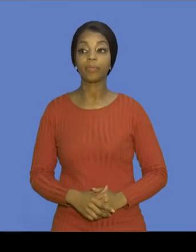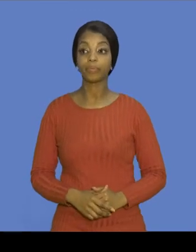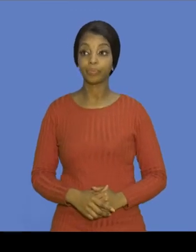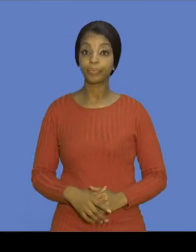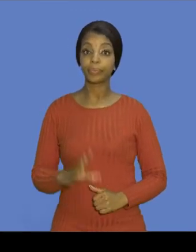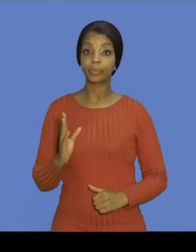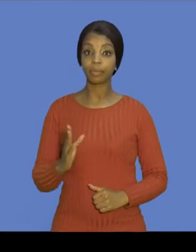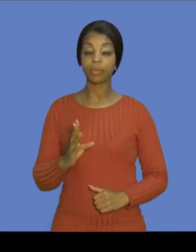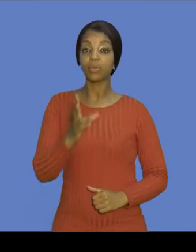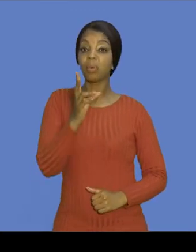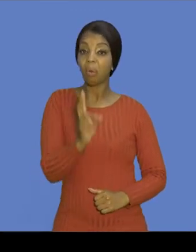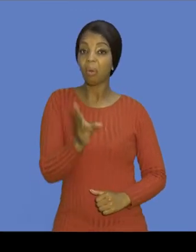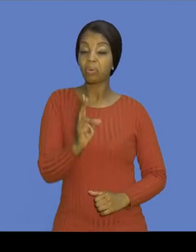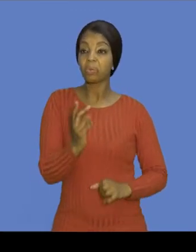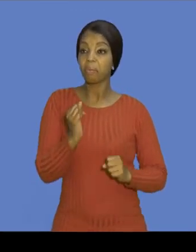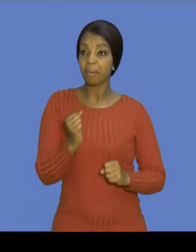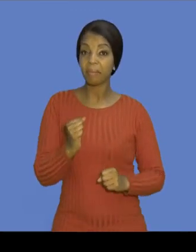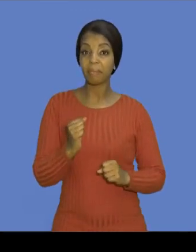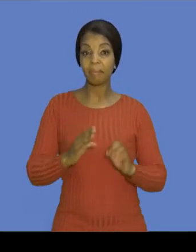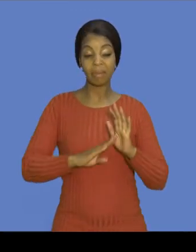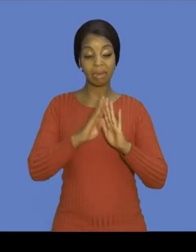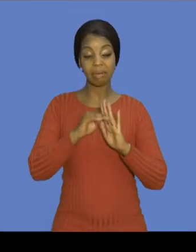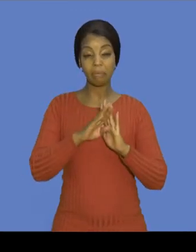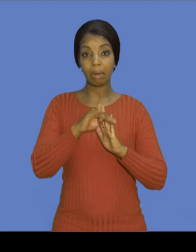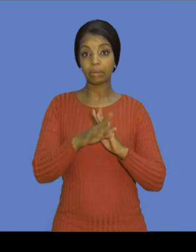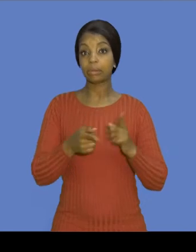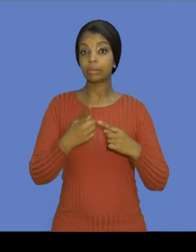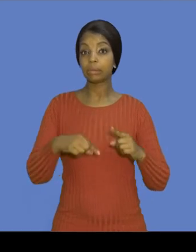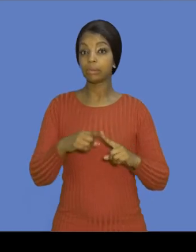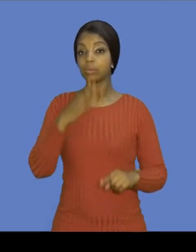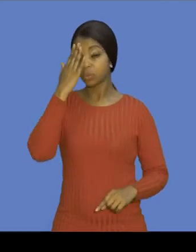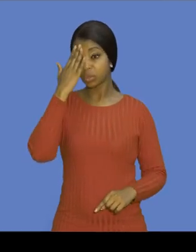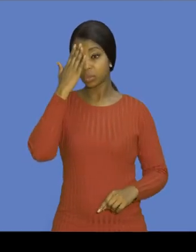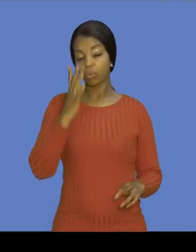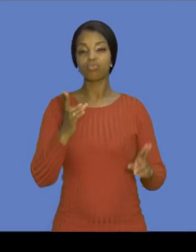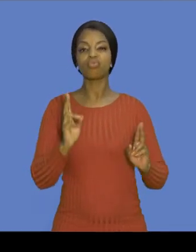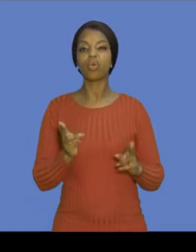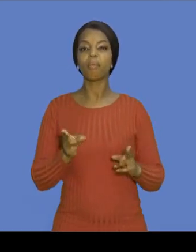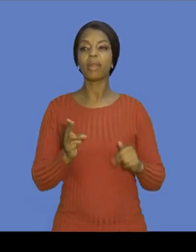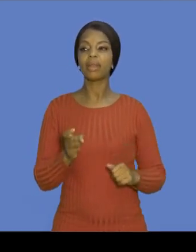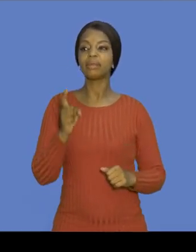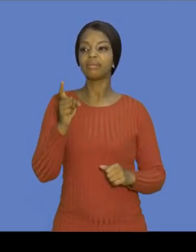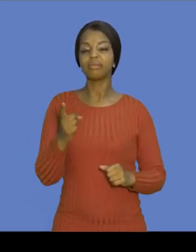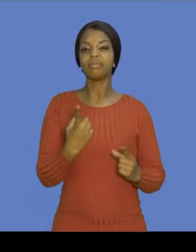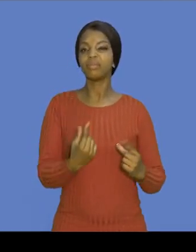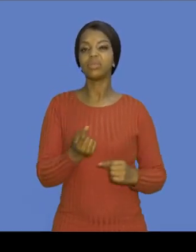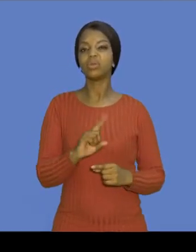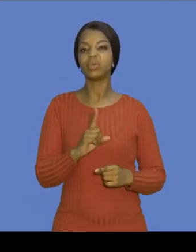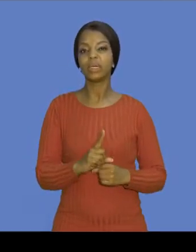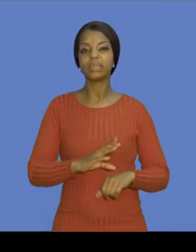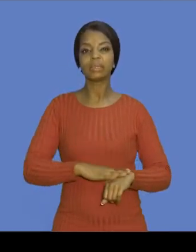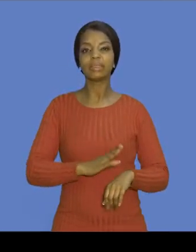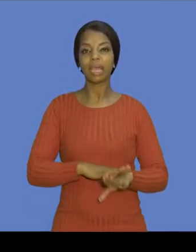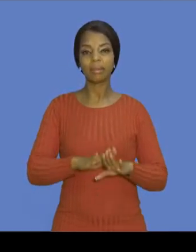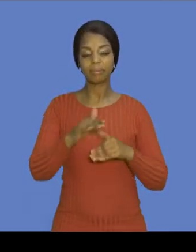with also the concept of inflation, we know it's normally compounded over time. Now, let me explain